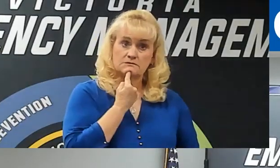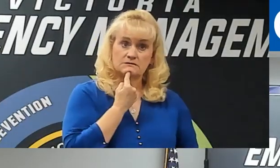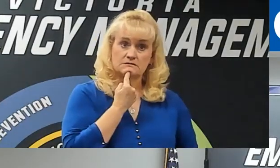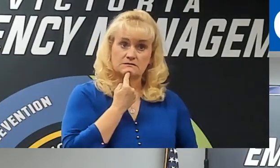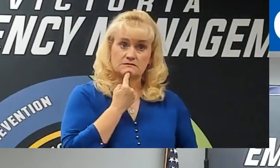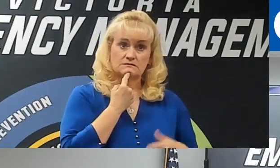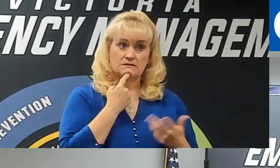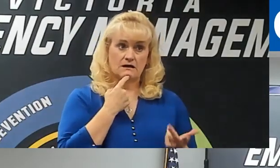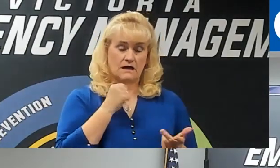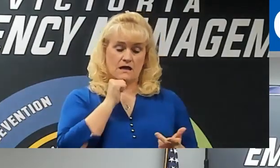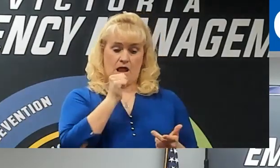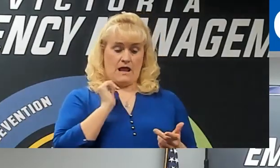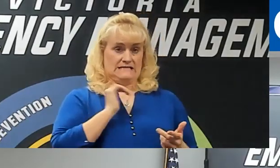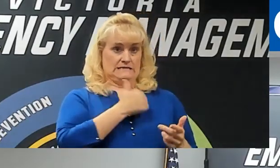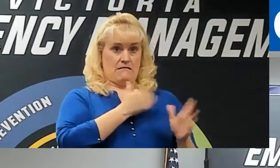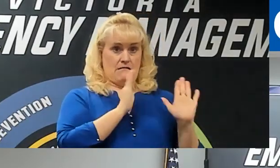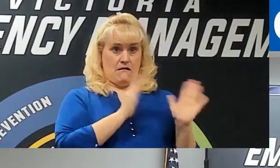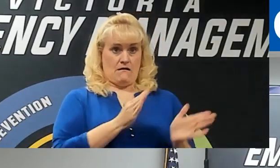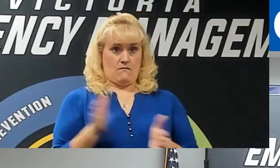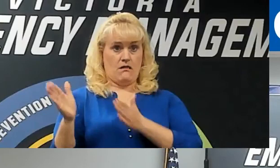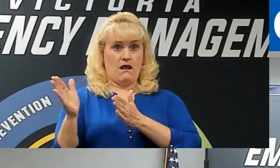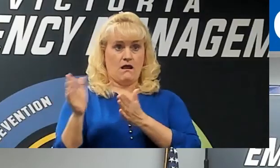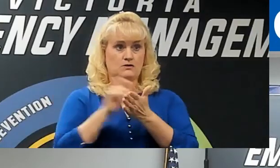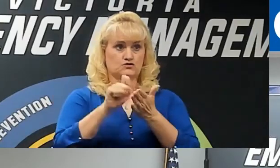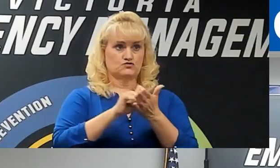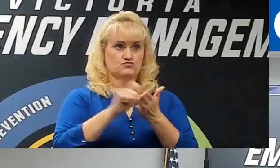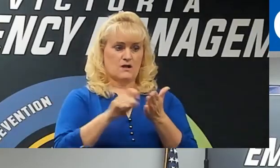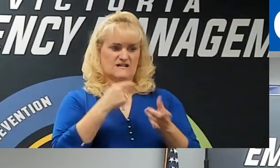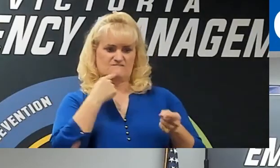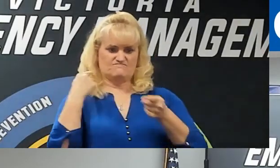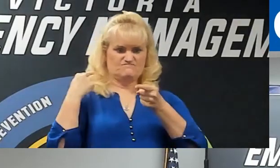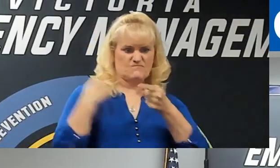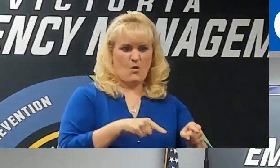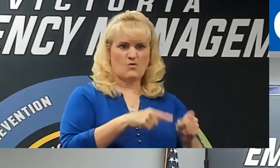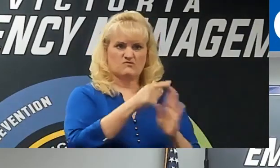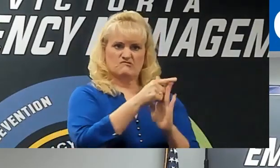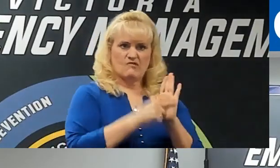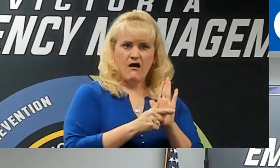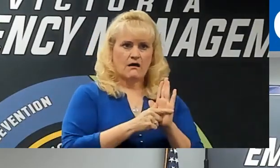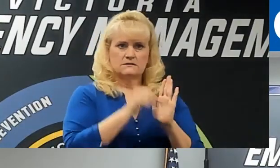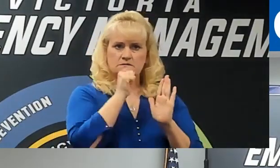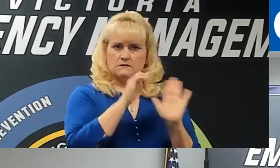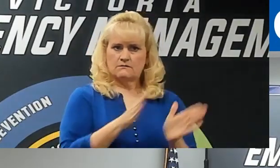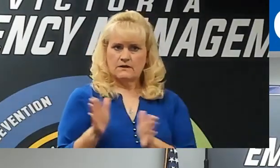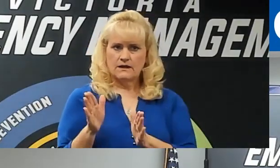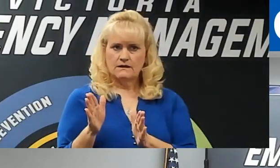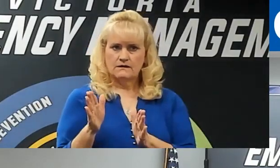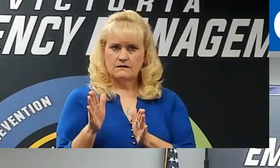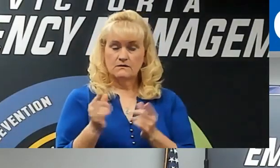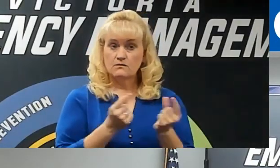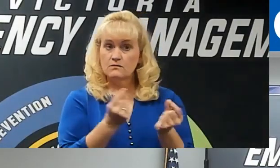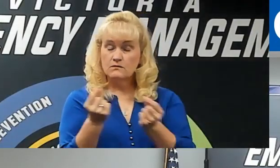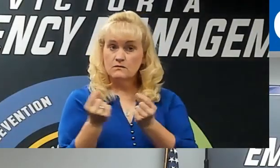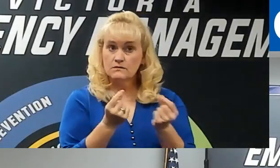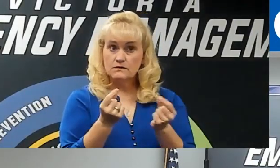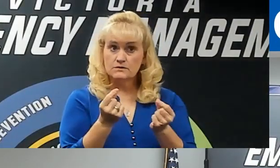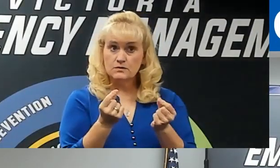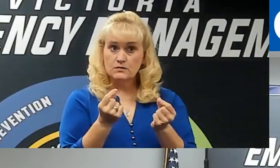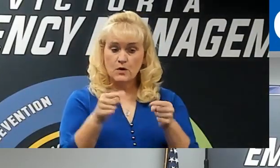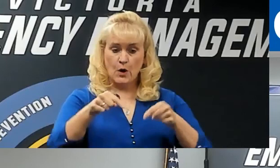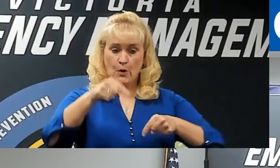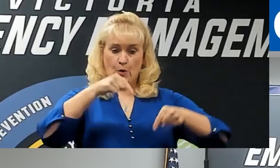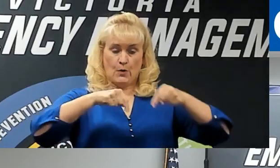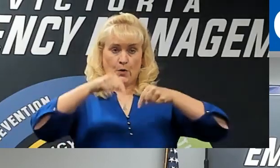our intention to write mandatory orders. What our intention is to go back to what we